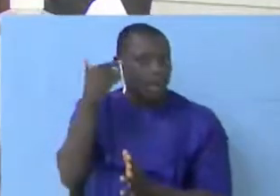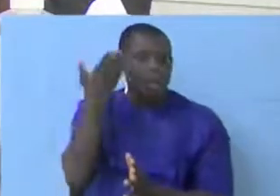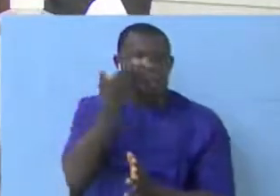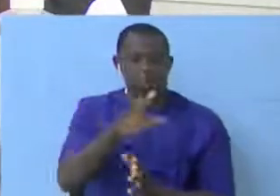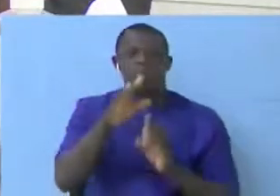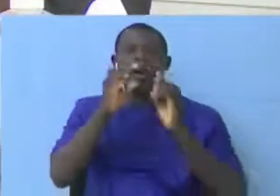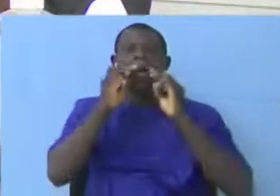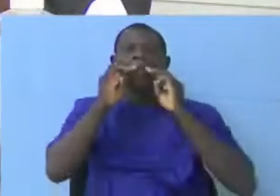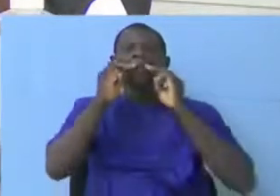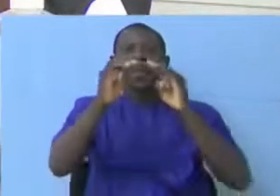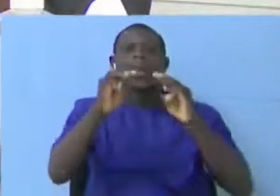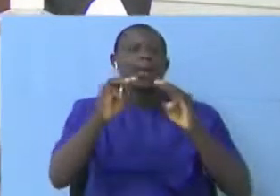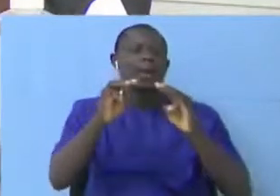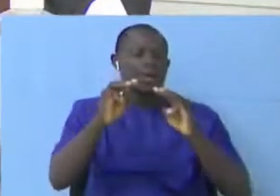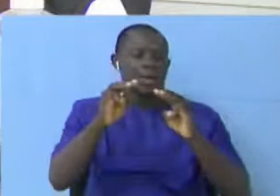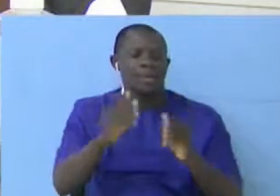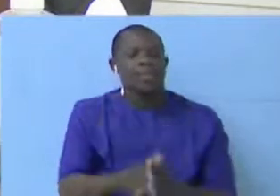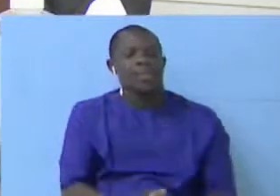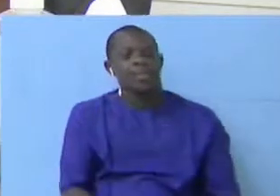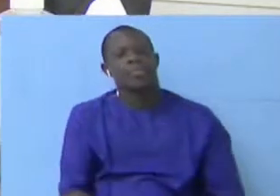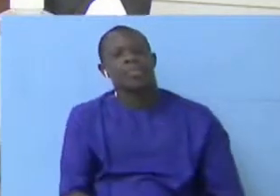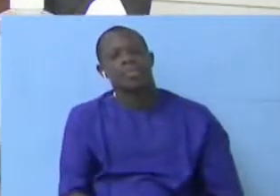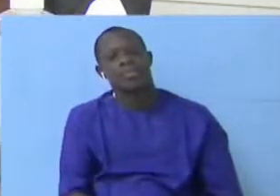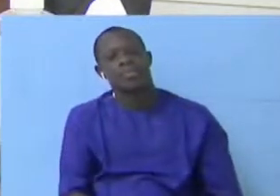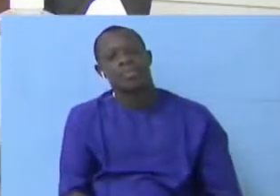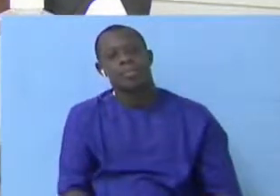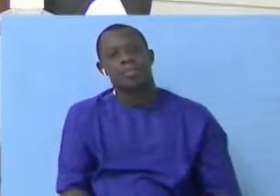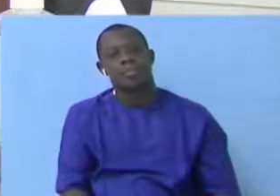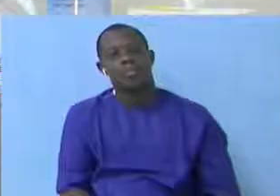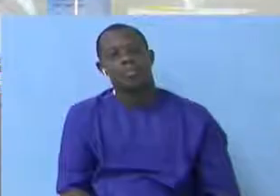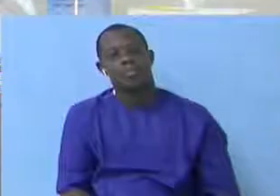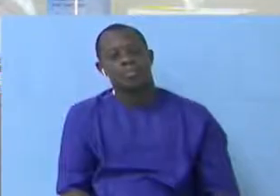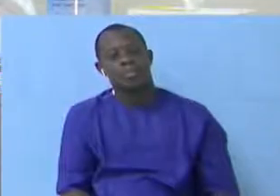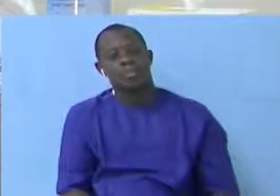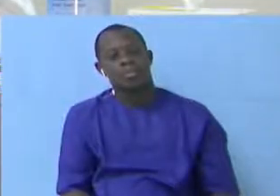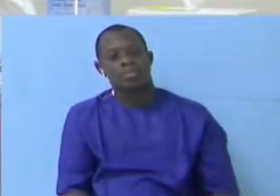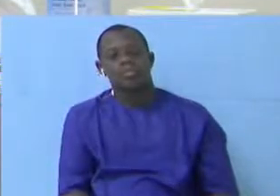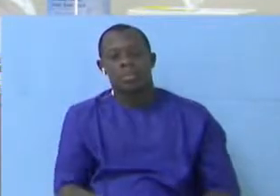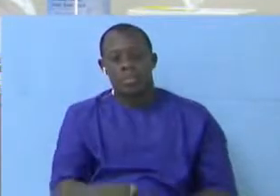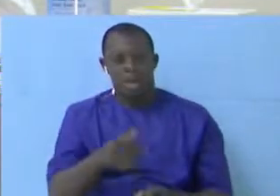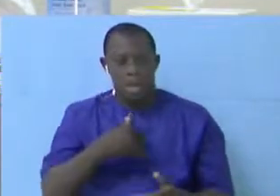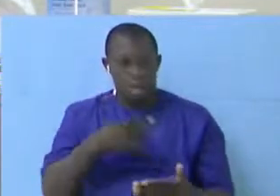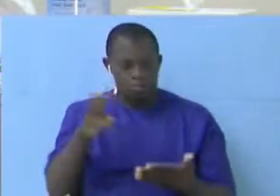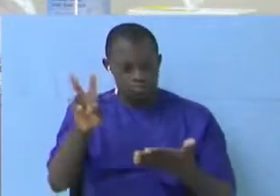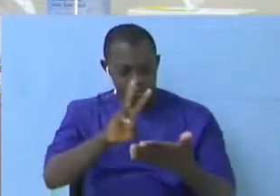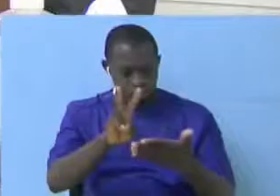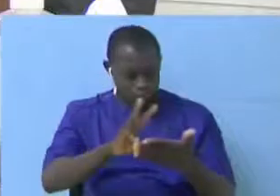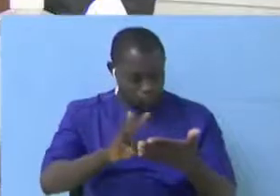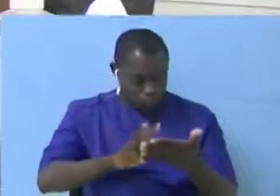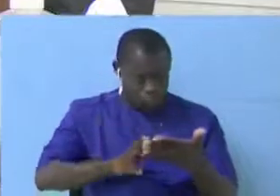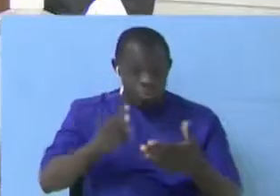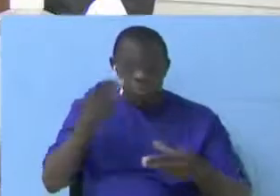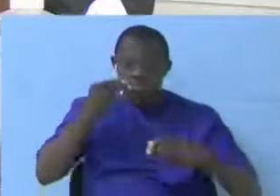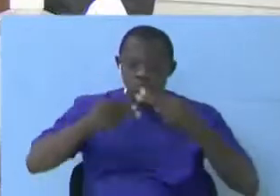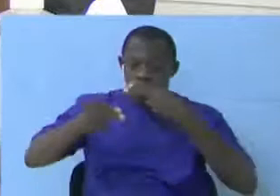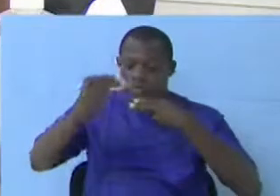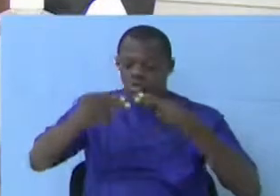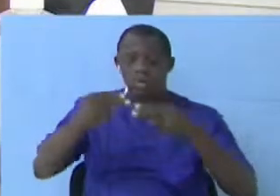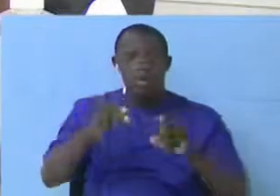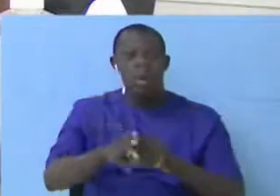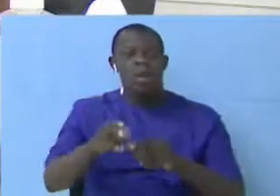dalata. Eka kuma kongol min rumay dara wala eka min fo banta ba kibarol tote. I read the news more than 20, 30 times a day.